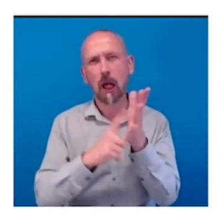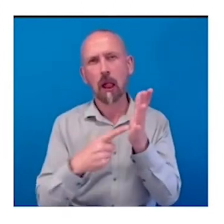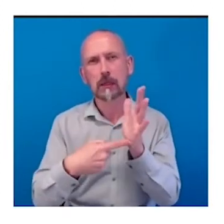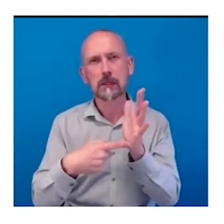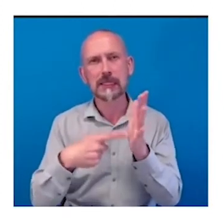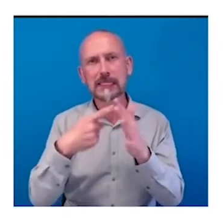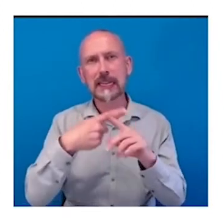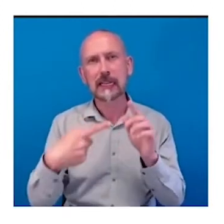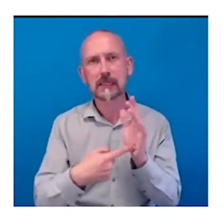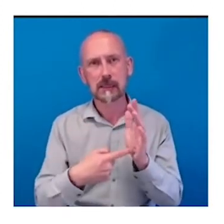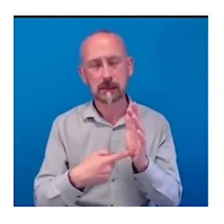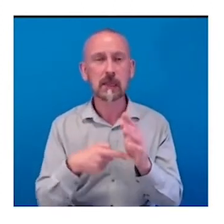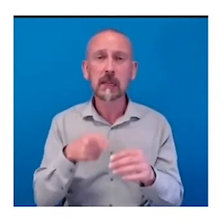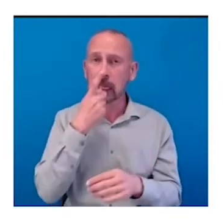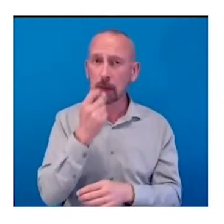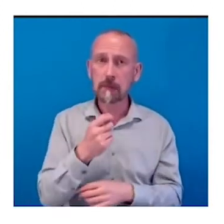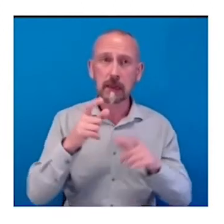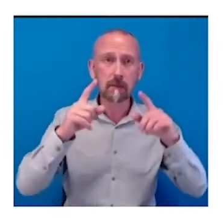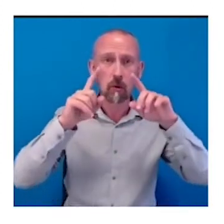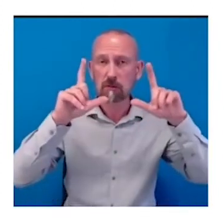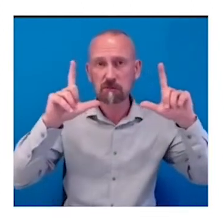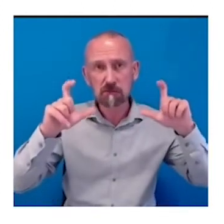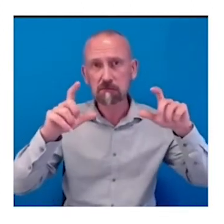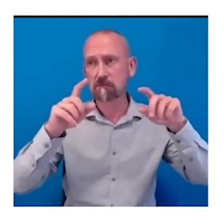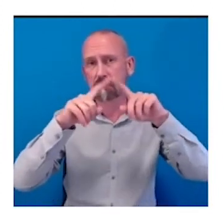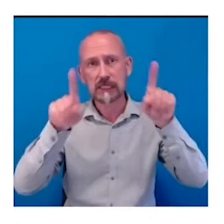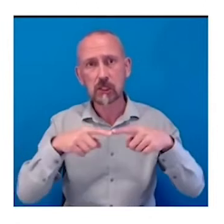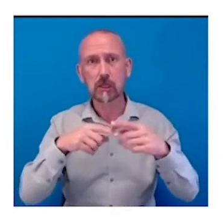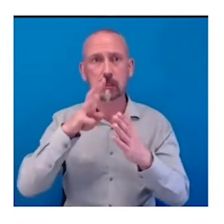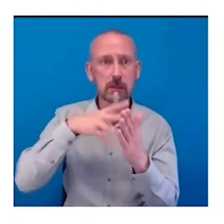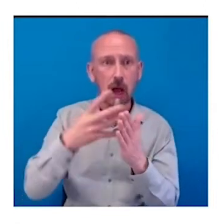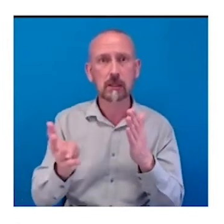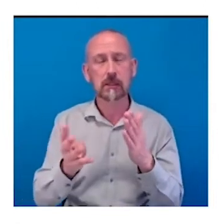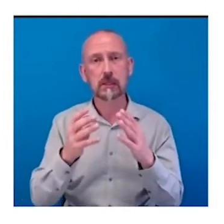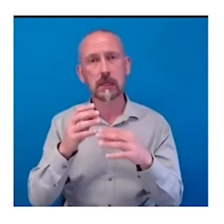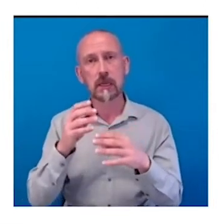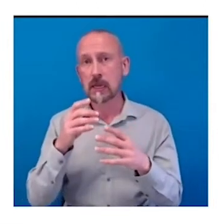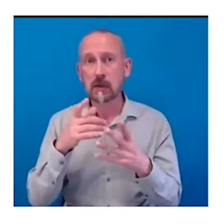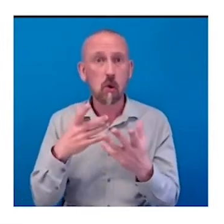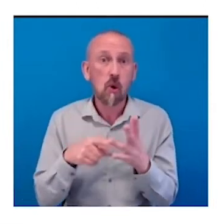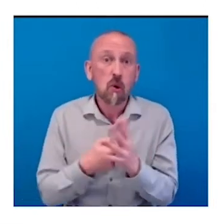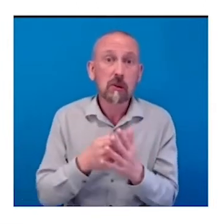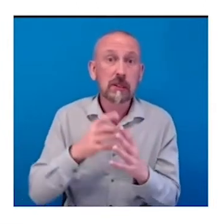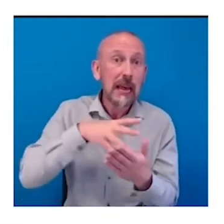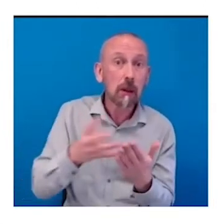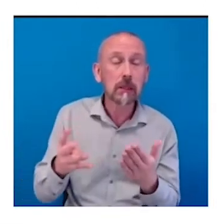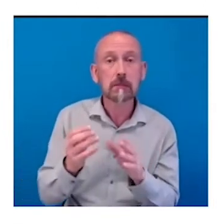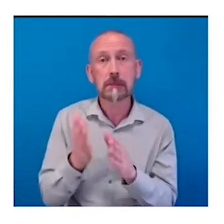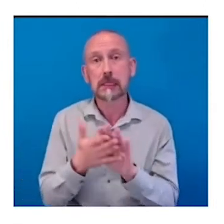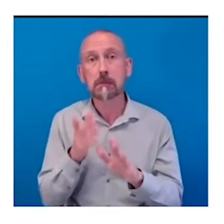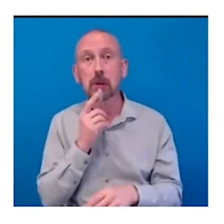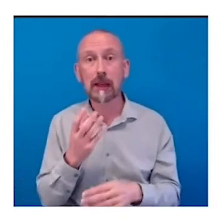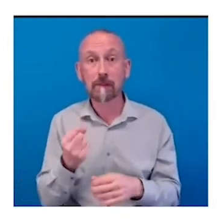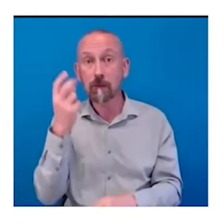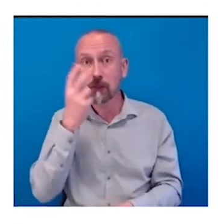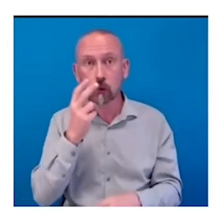charts, graphs, and sometimes tables to ensure that the user with visual impairments can access the information that's included within these